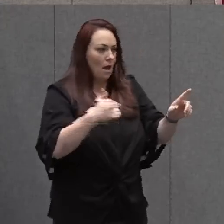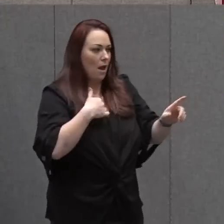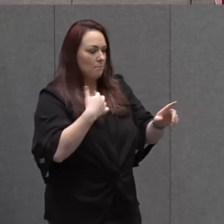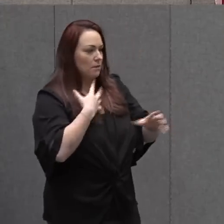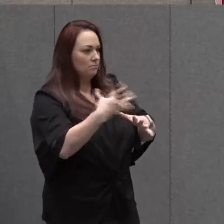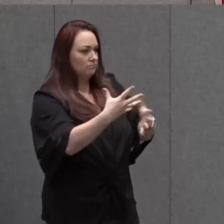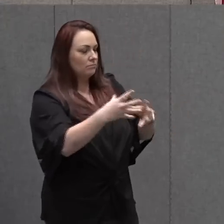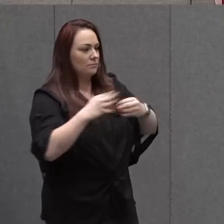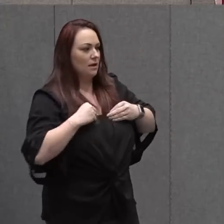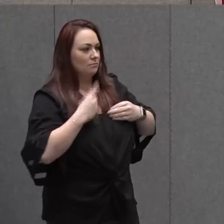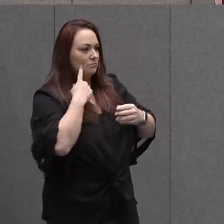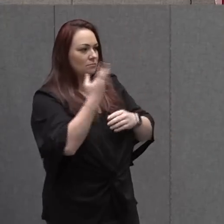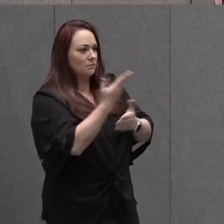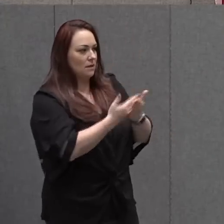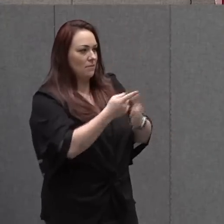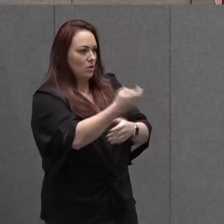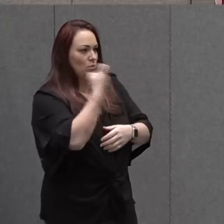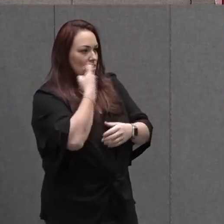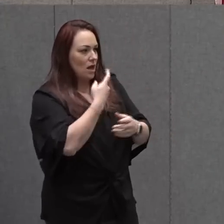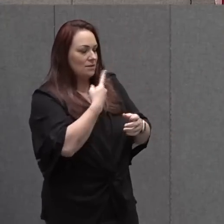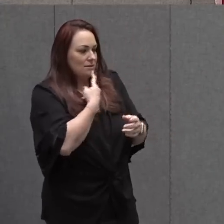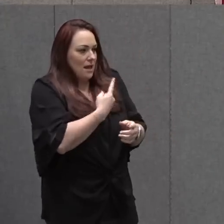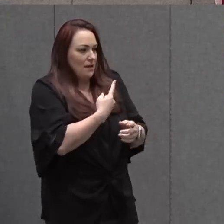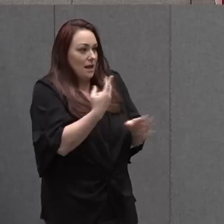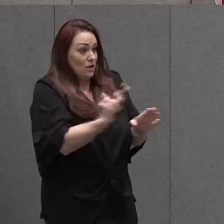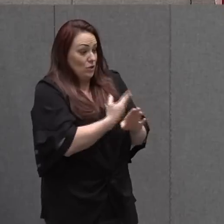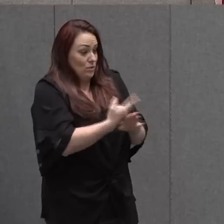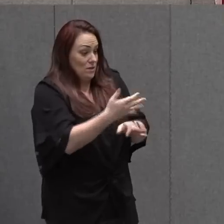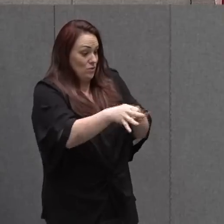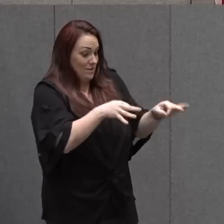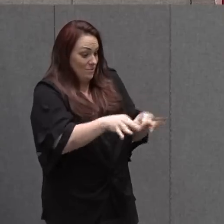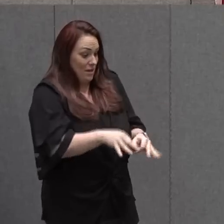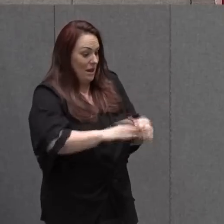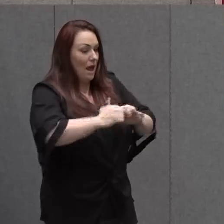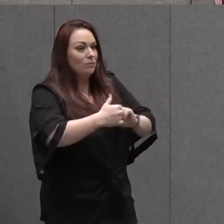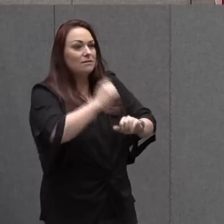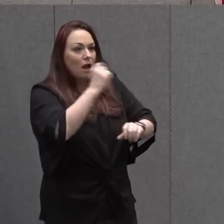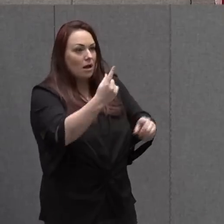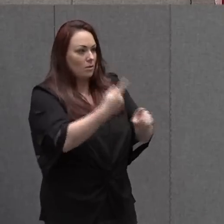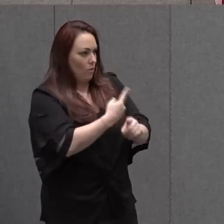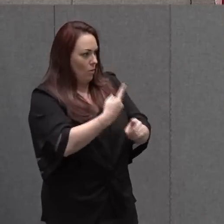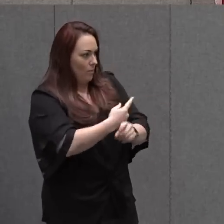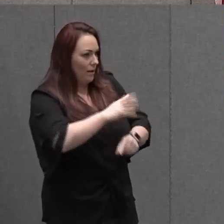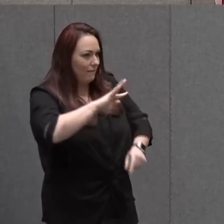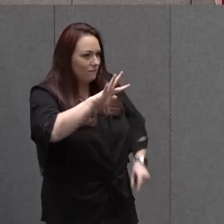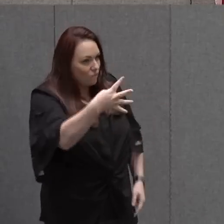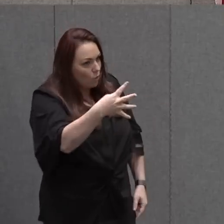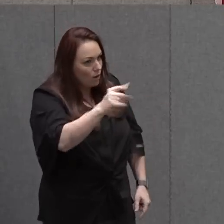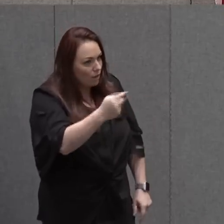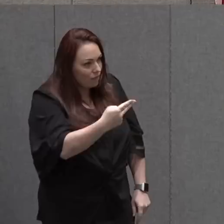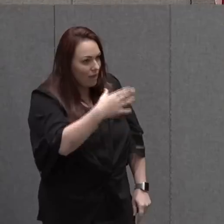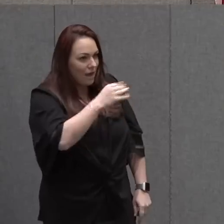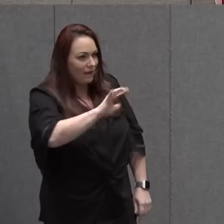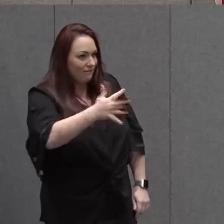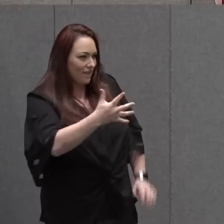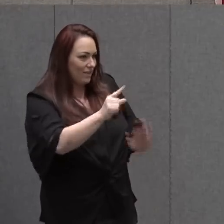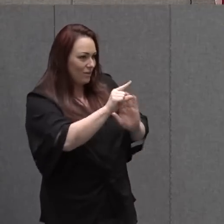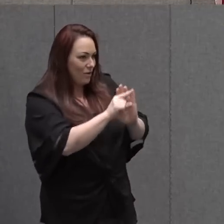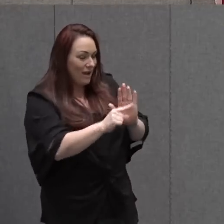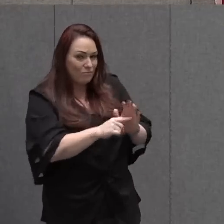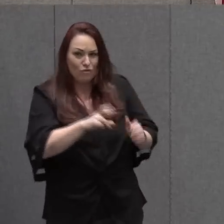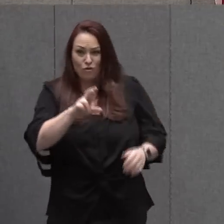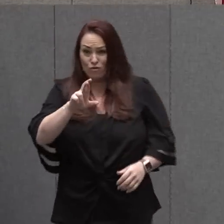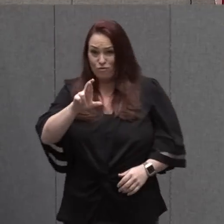explain why this is so inappropriate for our 4th and 5th graders out there. What? Rhyming. Rhyming is